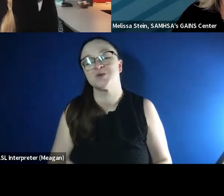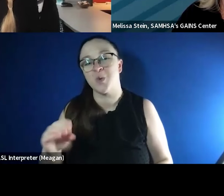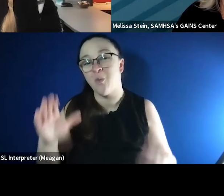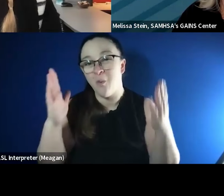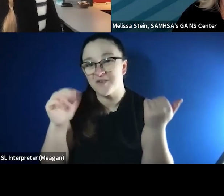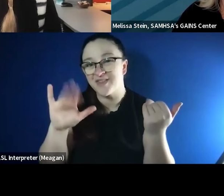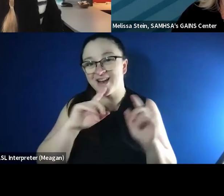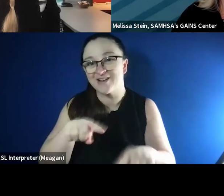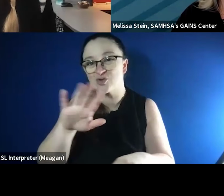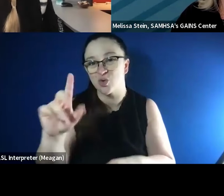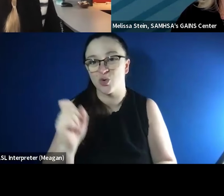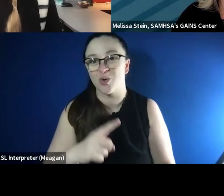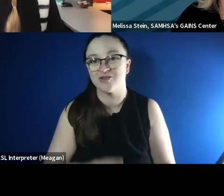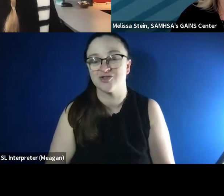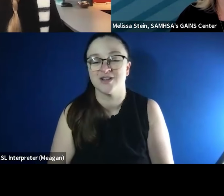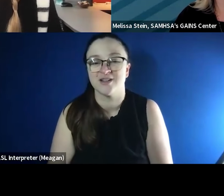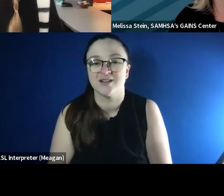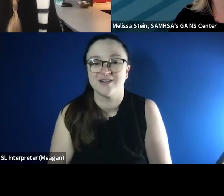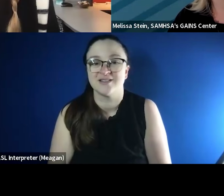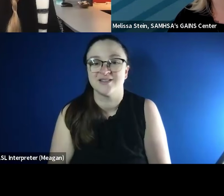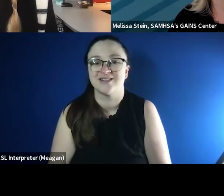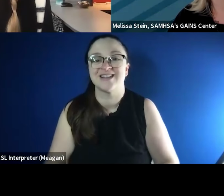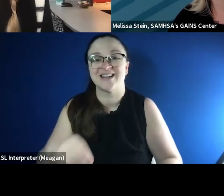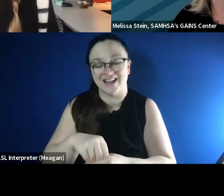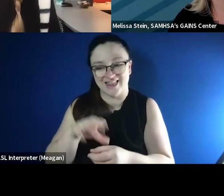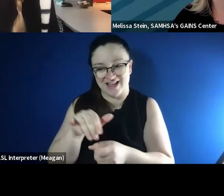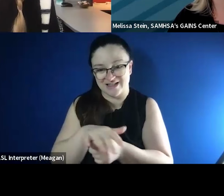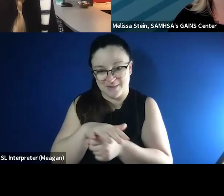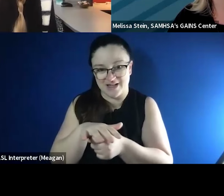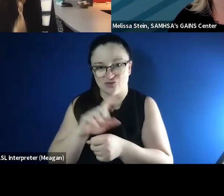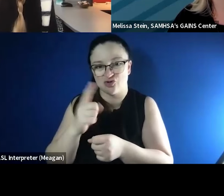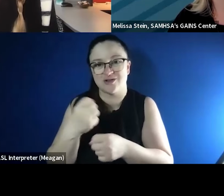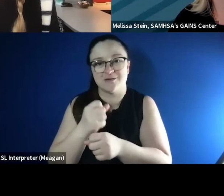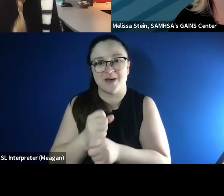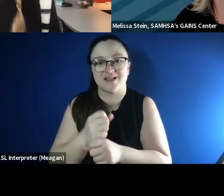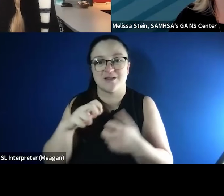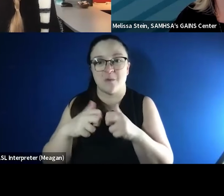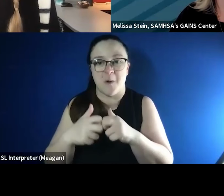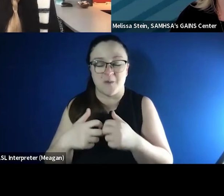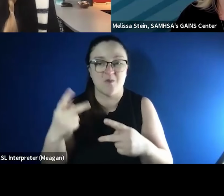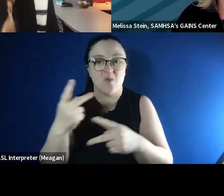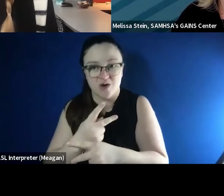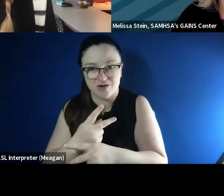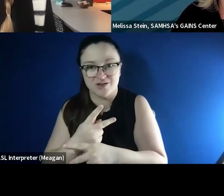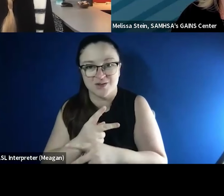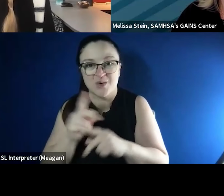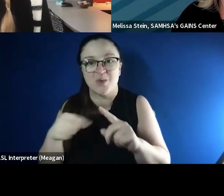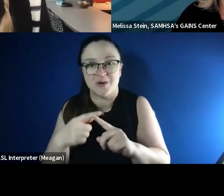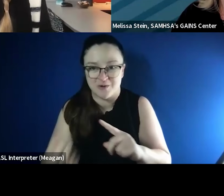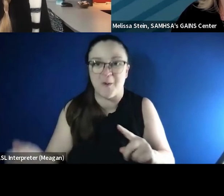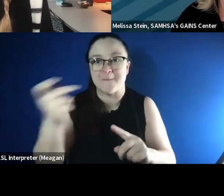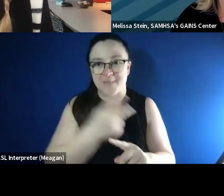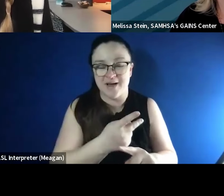your question, which is to say, being in those spaces just makes the problems worse upon reentry. Now,